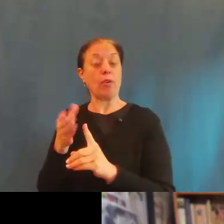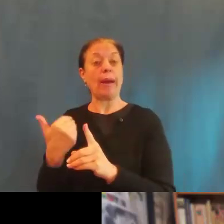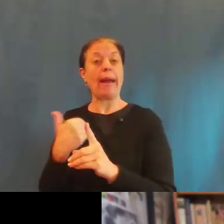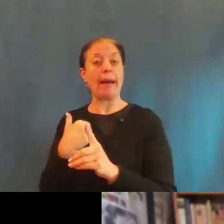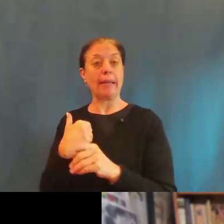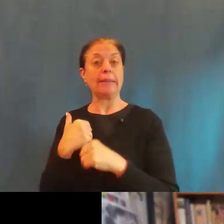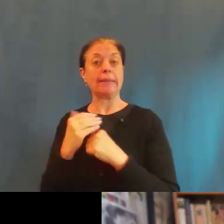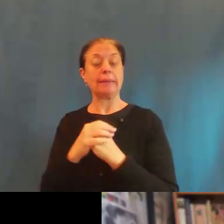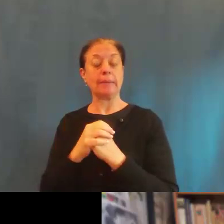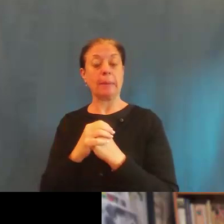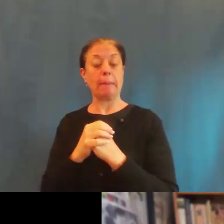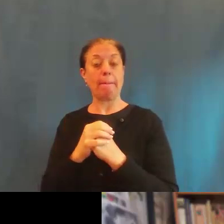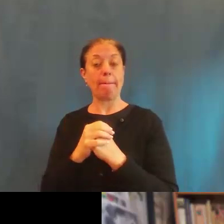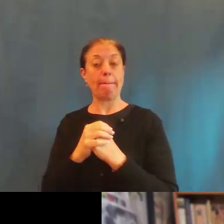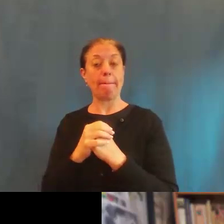this